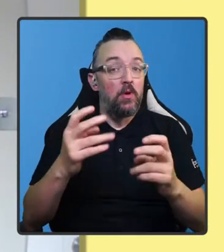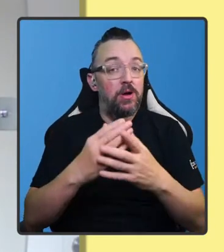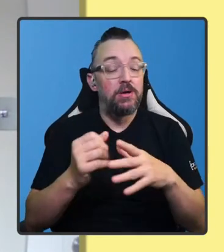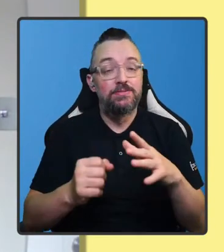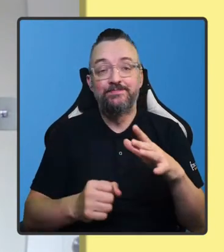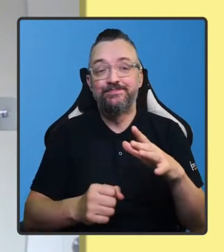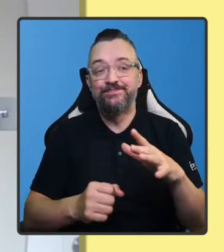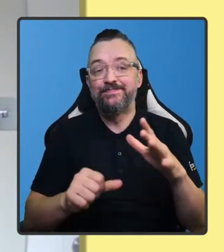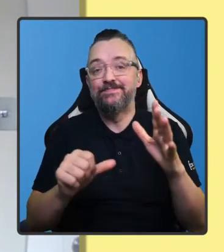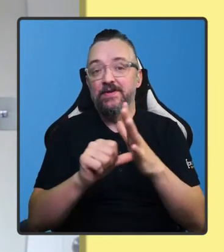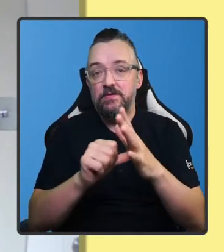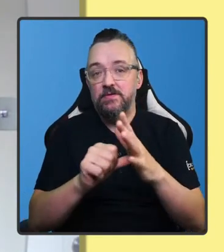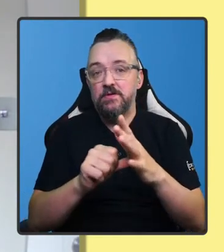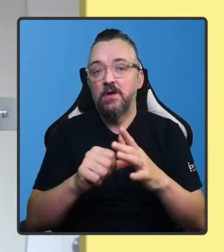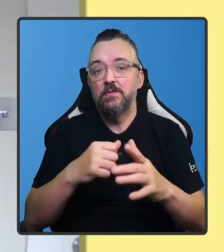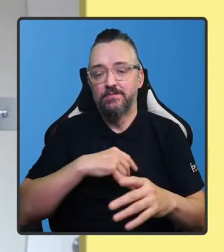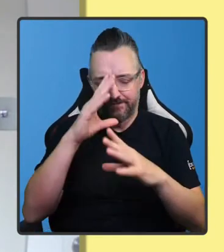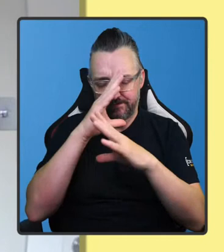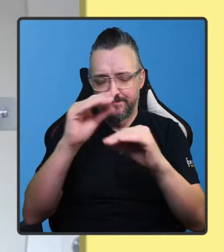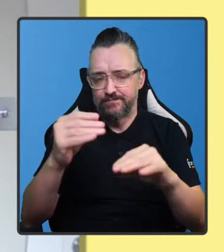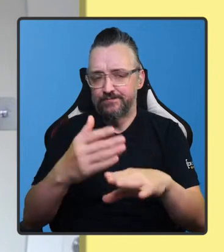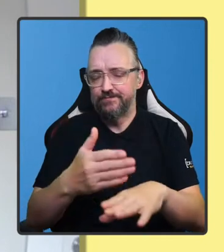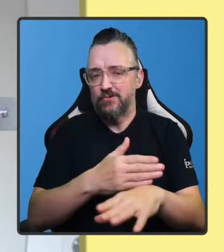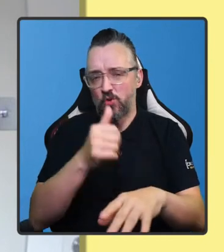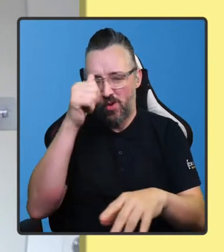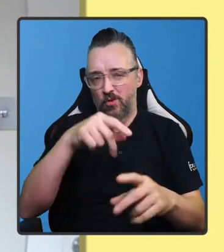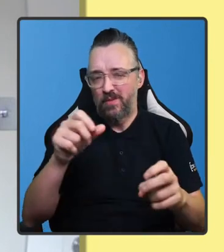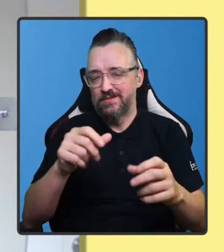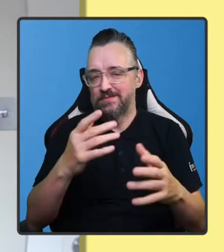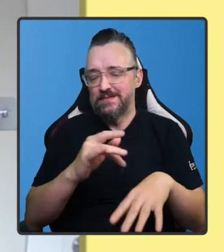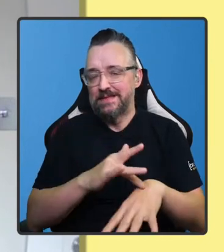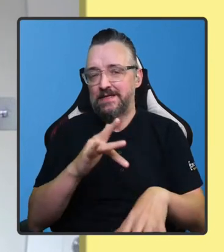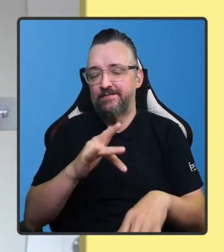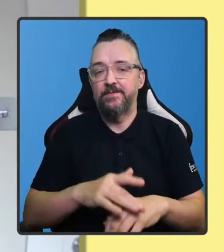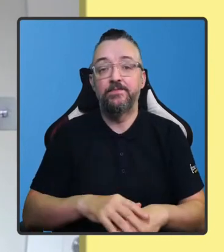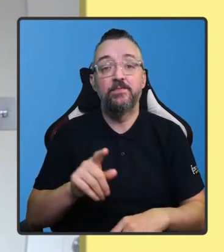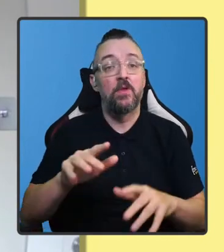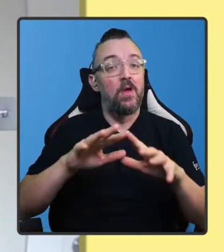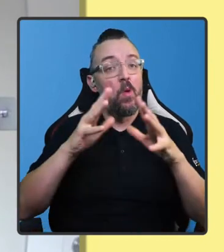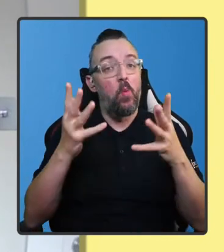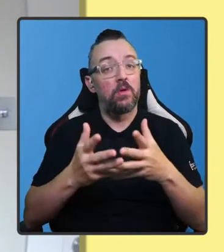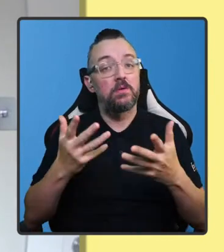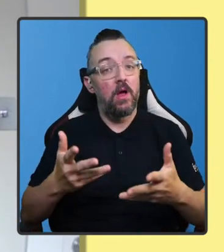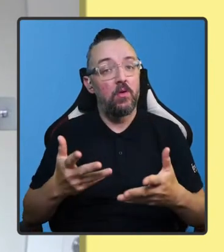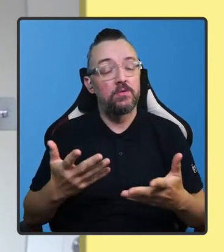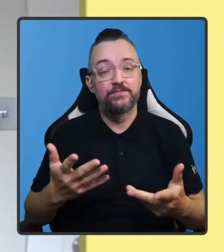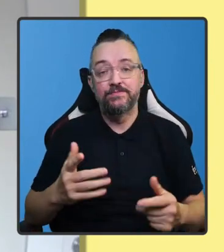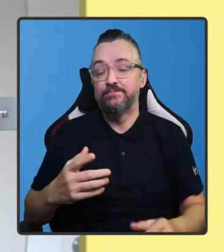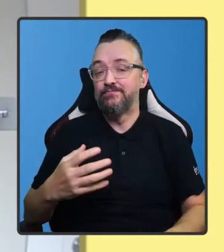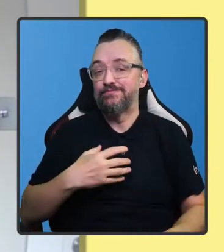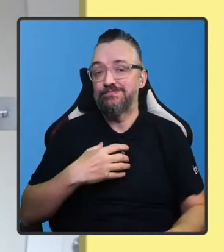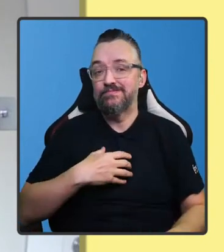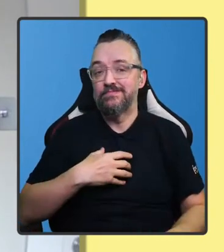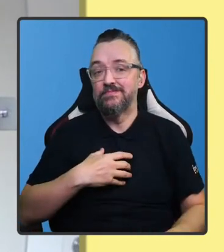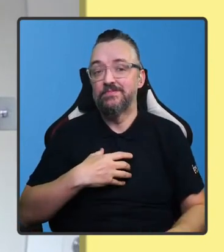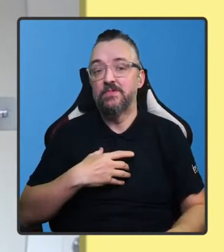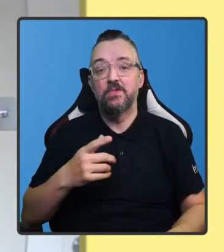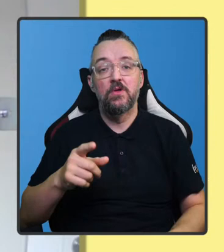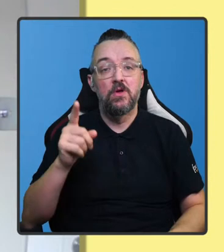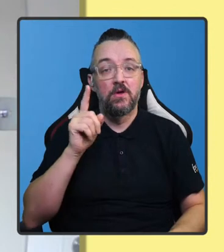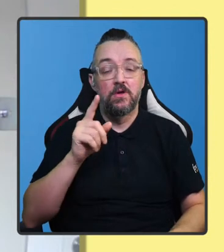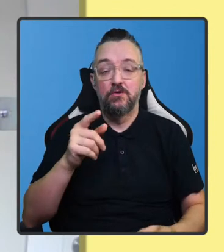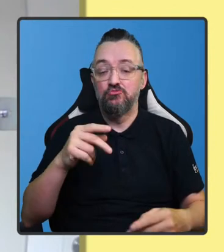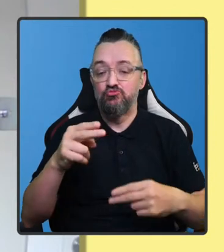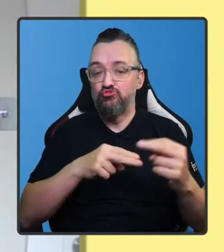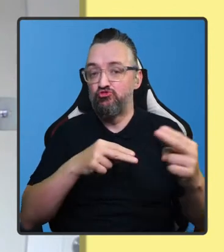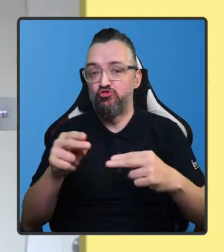to give advance warning of that. Right now, the world is a terrifying place to be a woman. The news is constantly punctuated